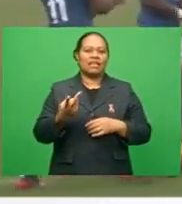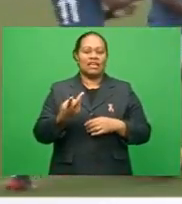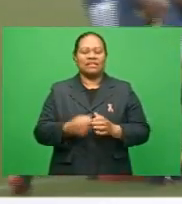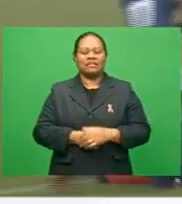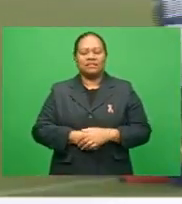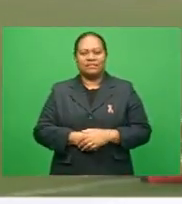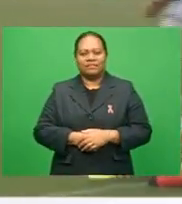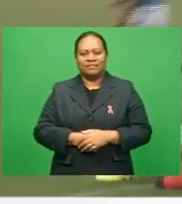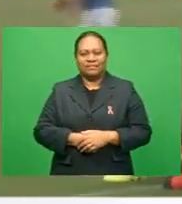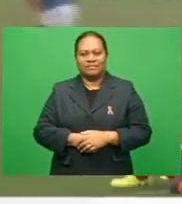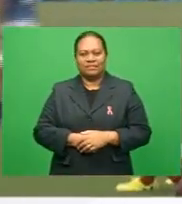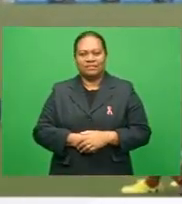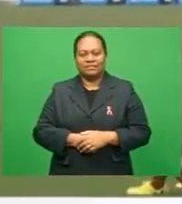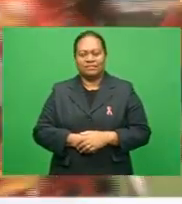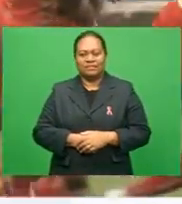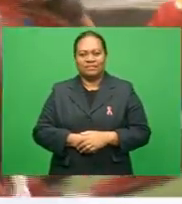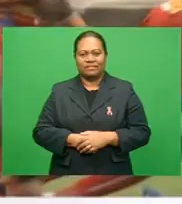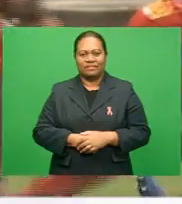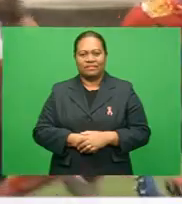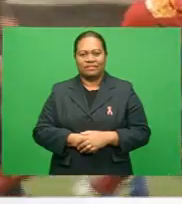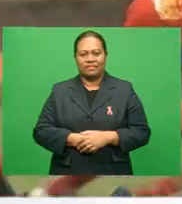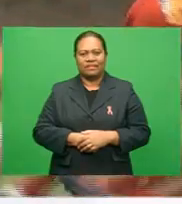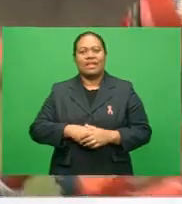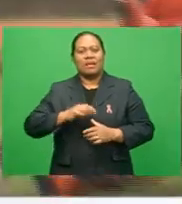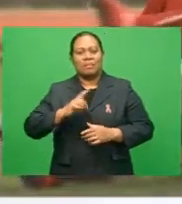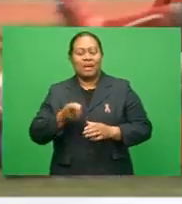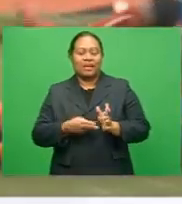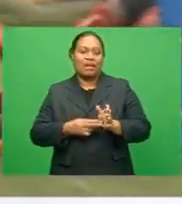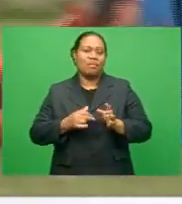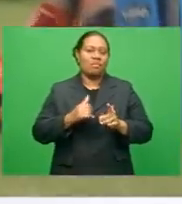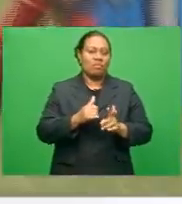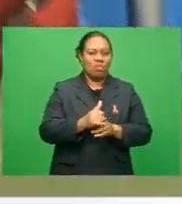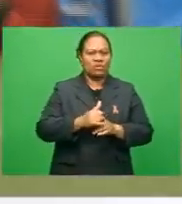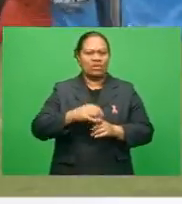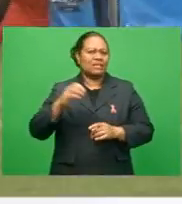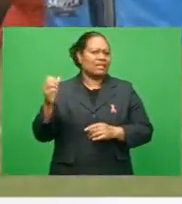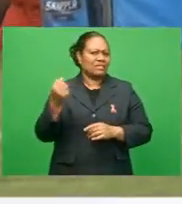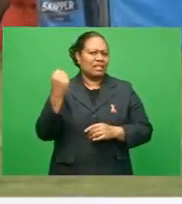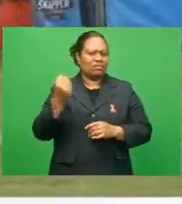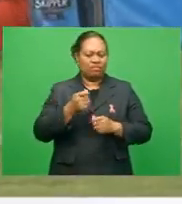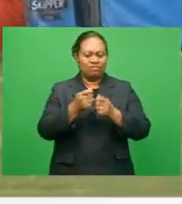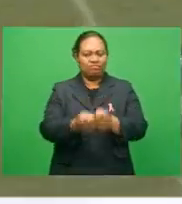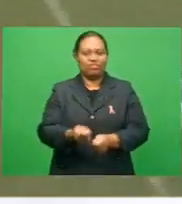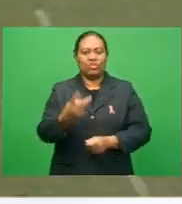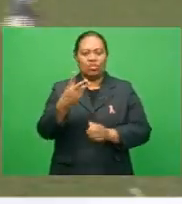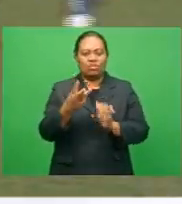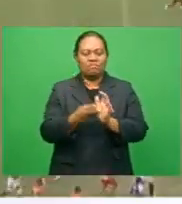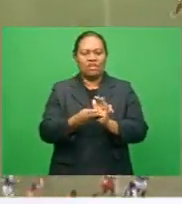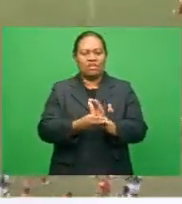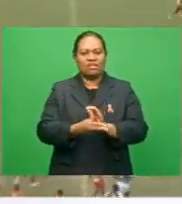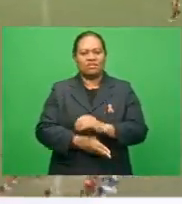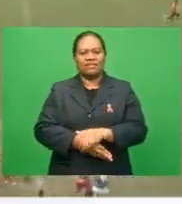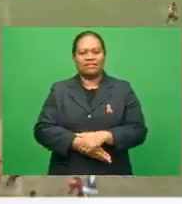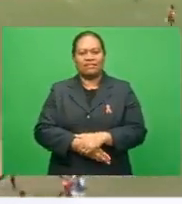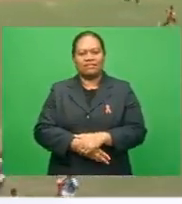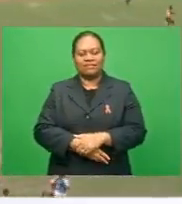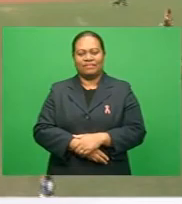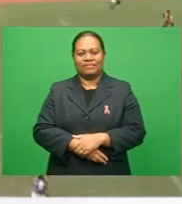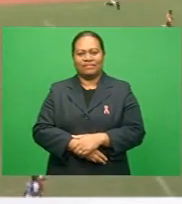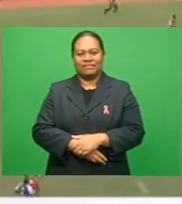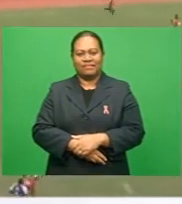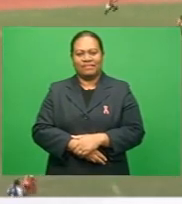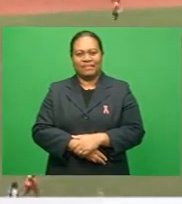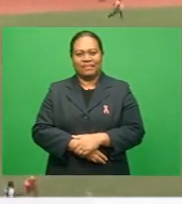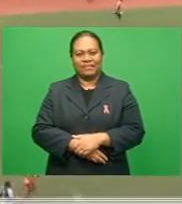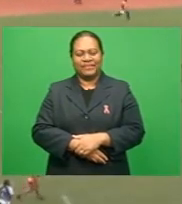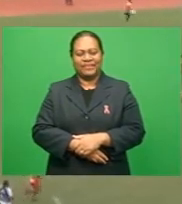foot. And the try is there. However, Namosi scored 2 successive tries in 2 minutes. And Namosi trying to run away,